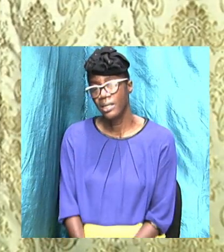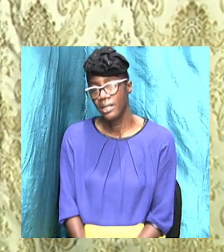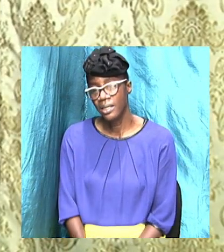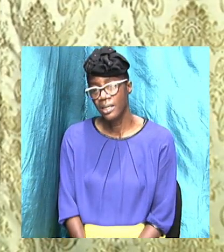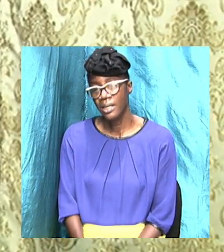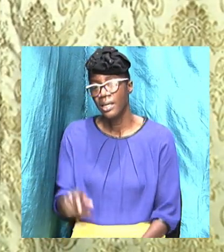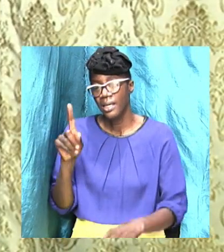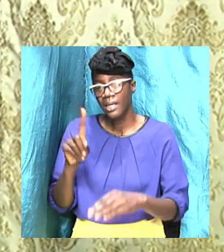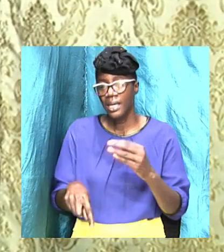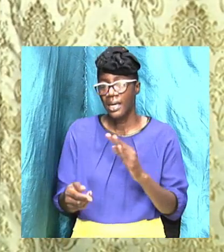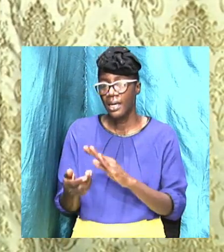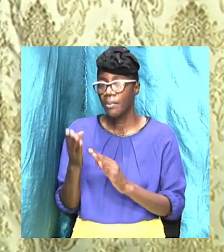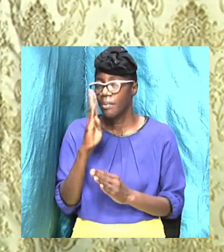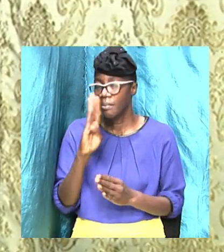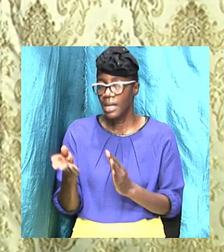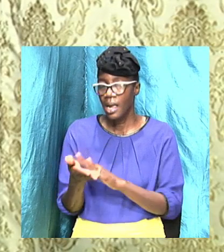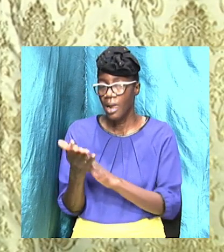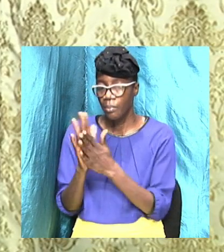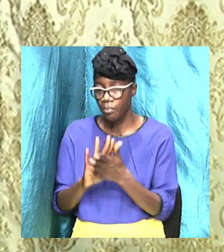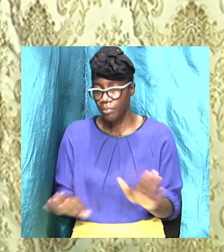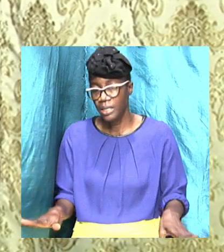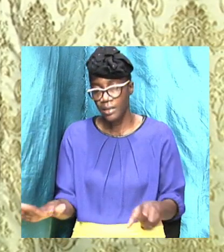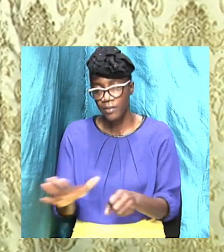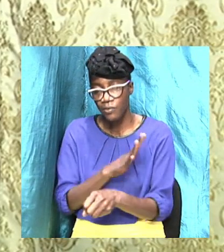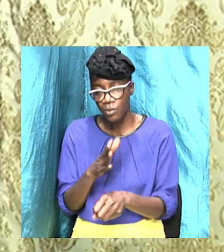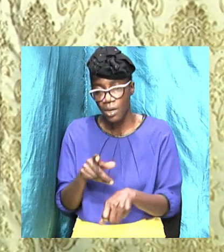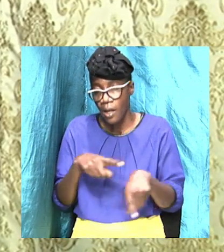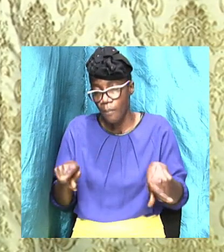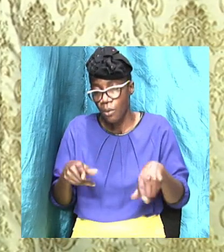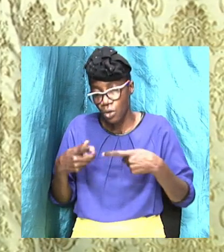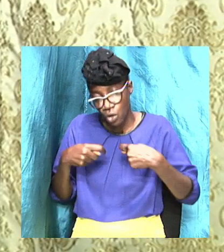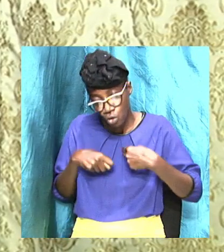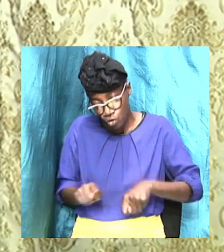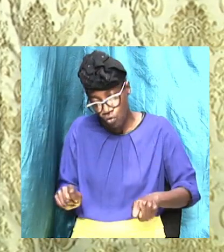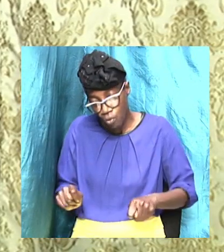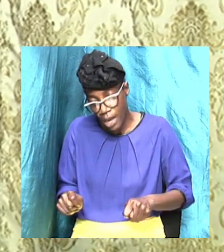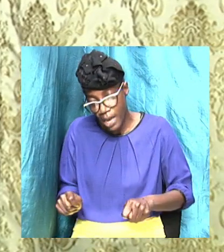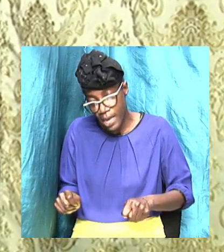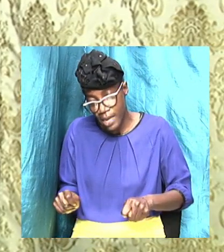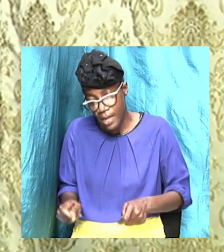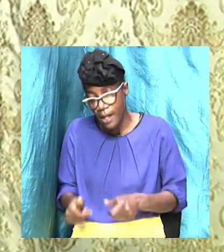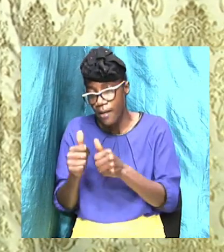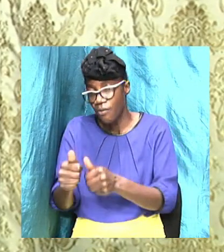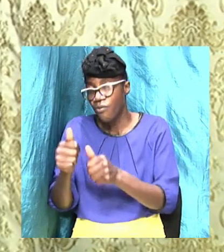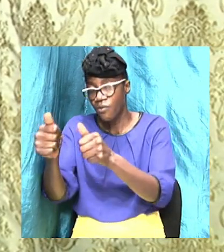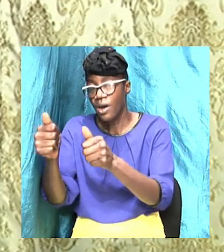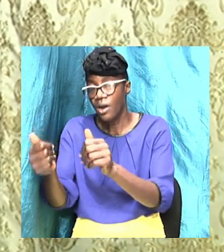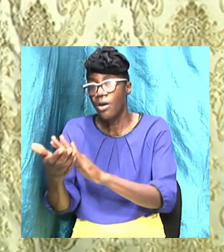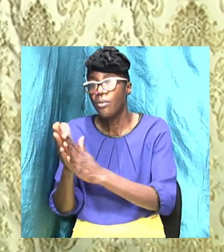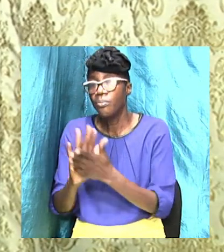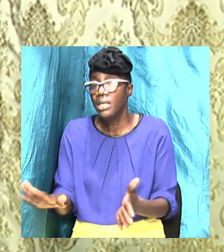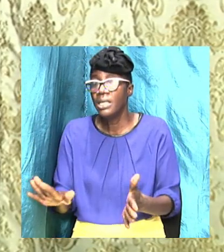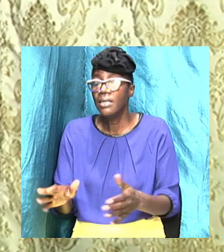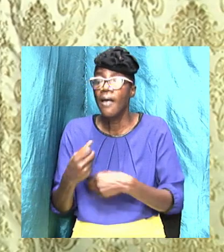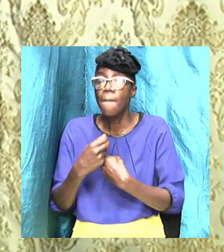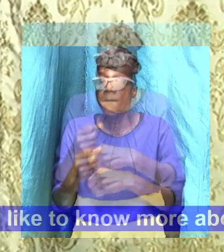when it just can't be peaceful. But you have to try to follow peace. You have to try to make peace be there.